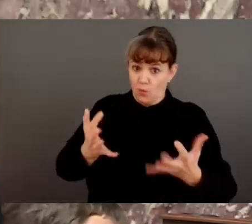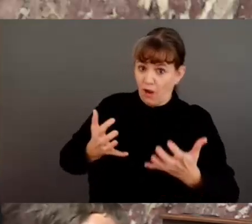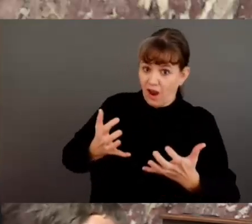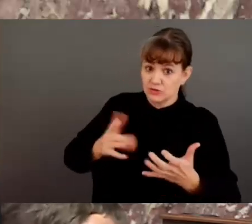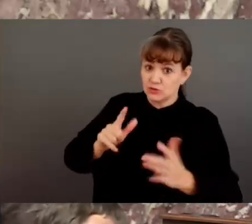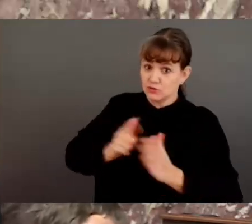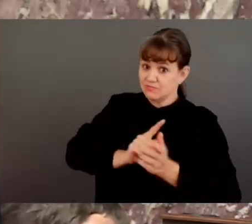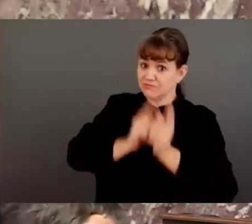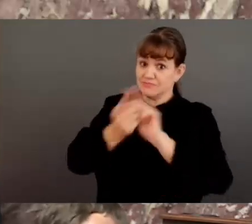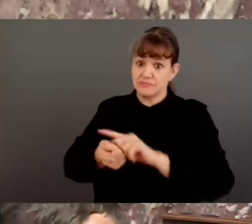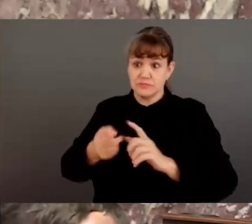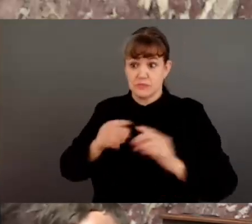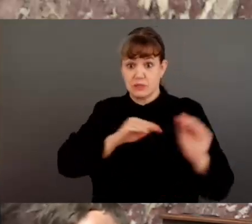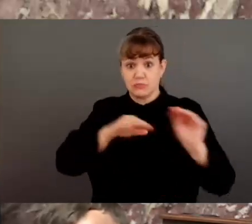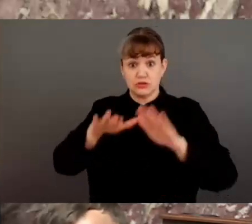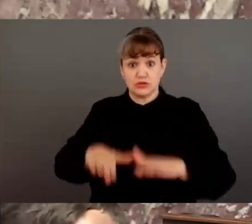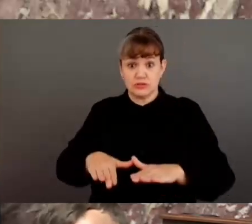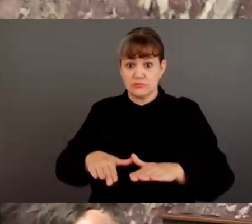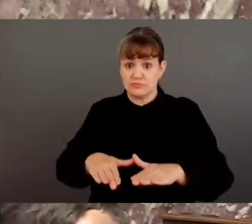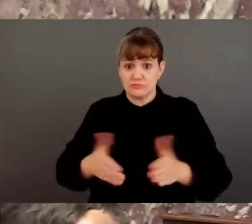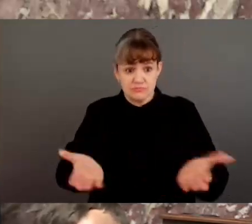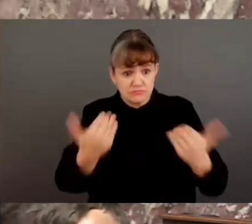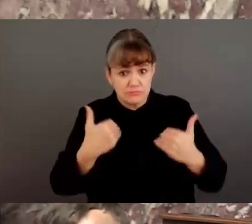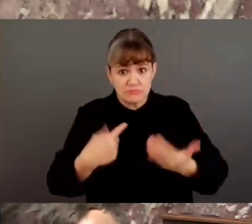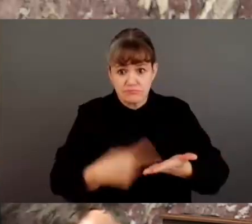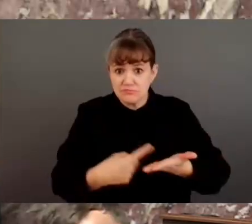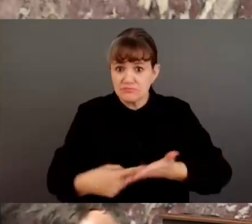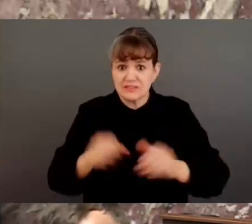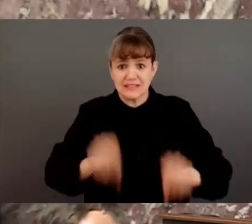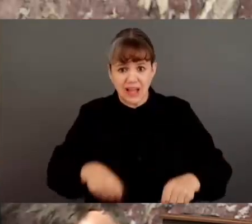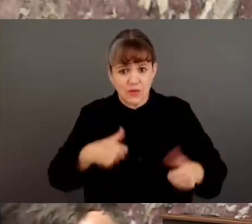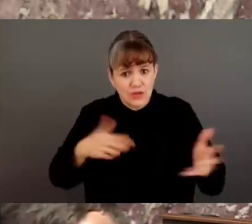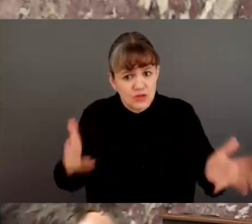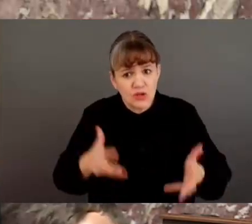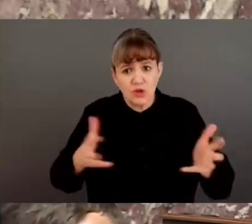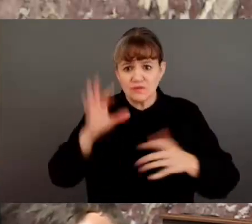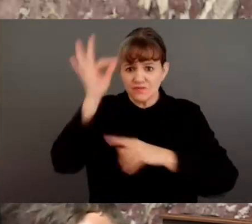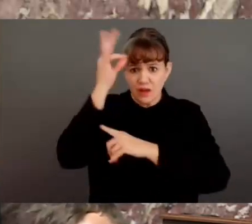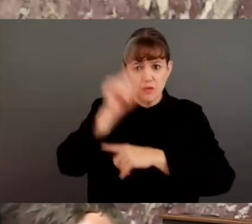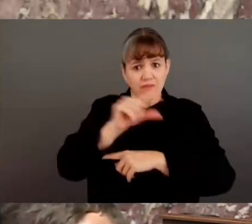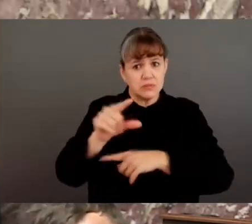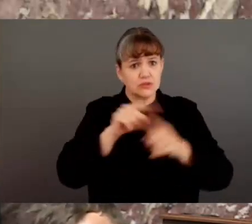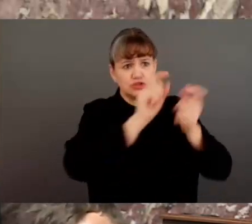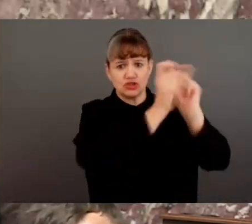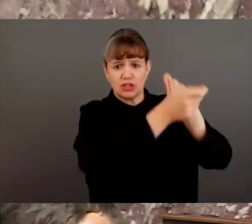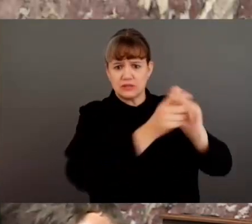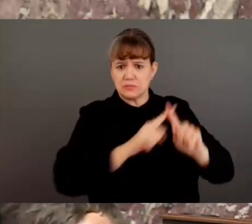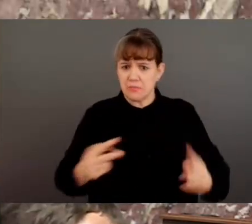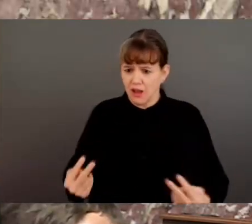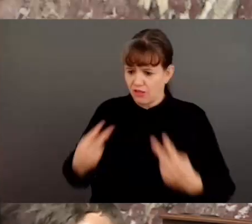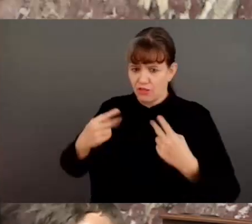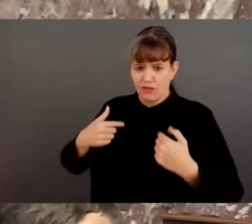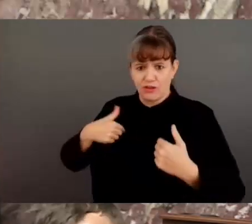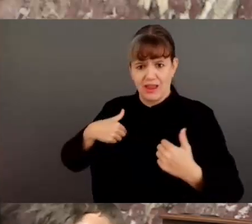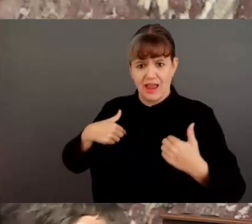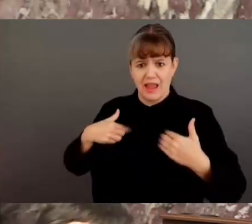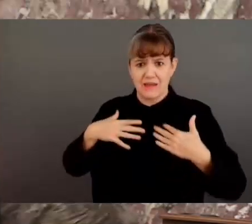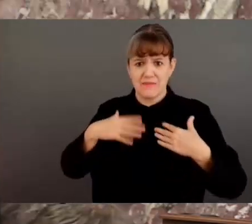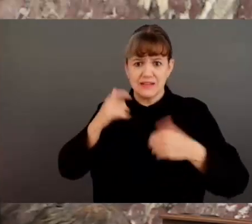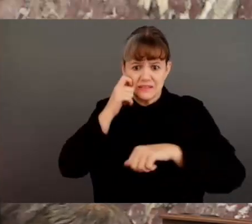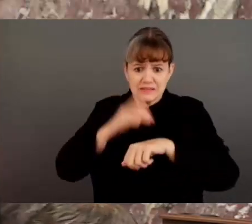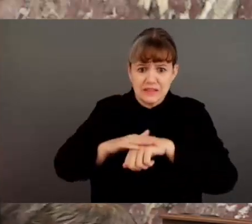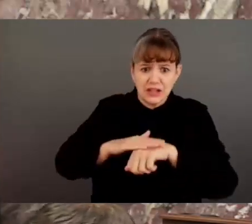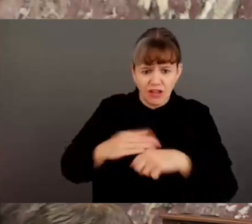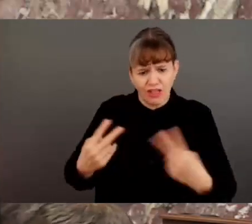that. But I don't know why the member sees people that look like me, that have my skin color, as such a threat. We are born here in